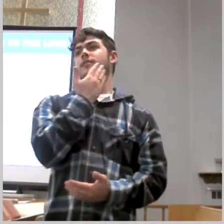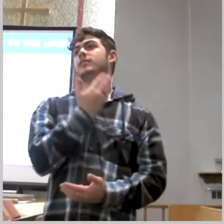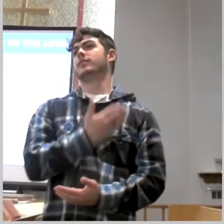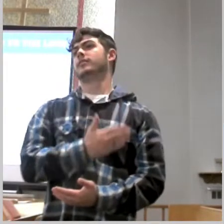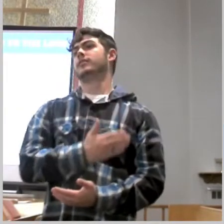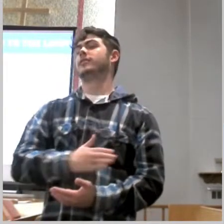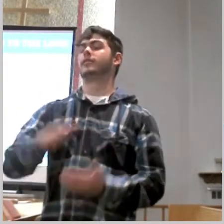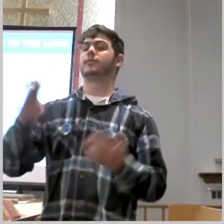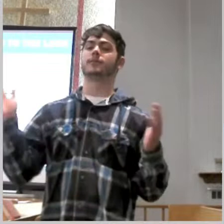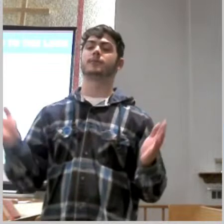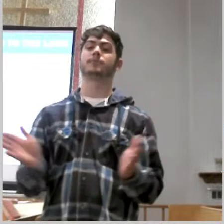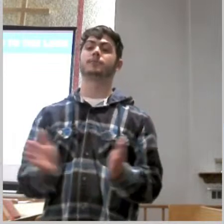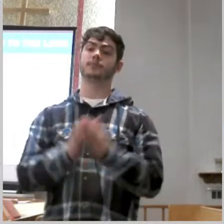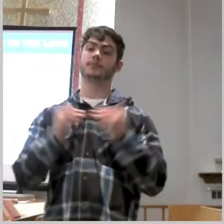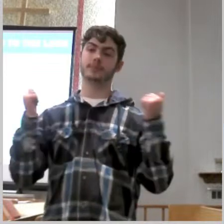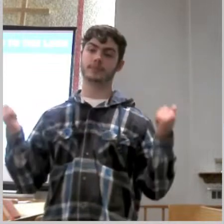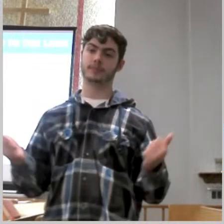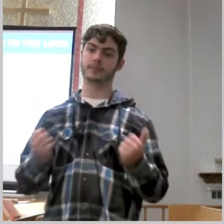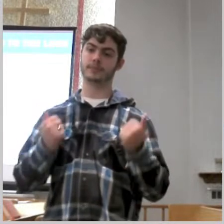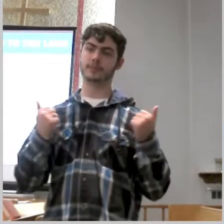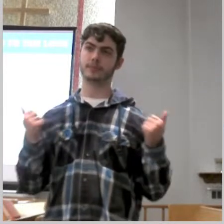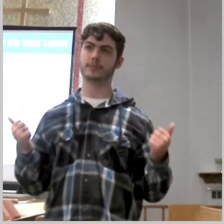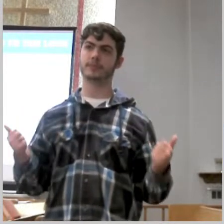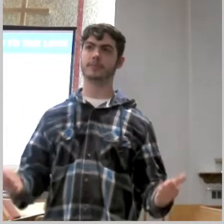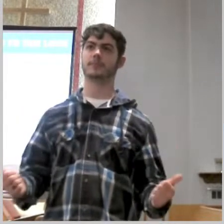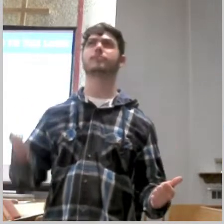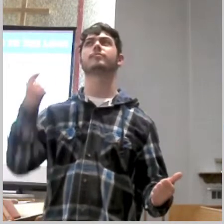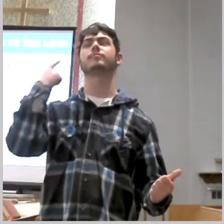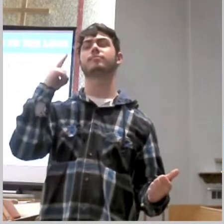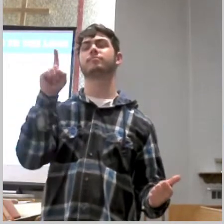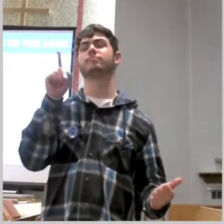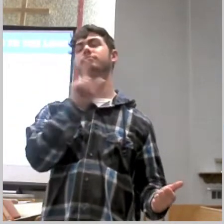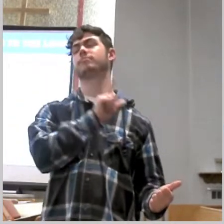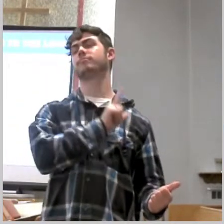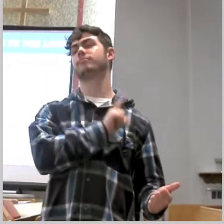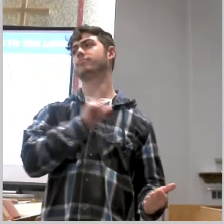And sing hallelujah to the